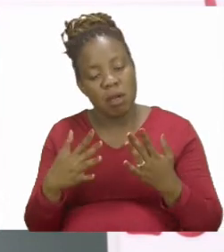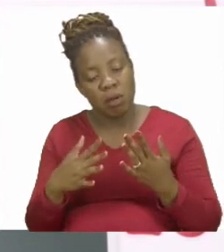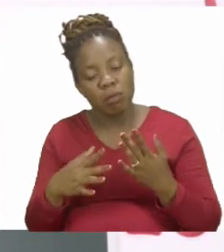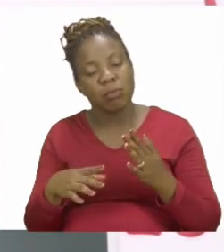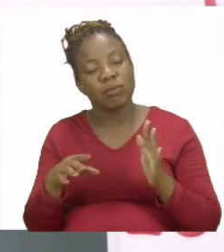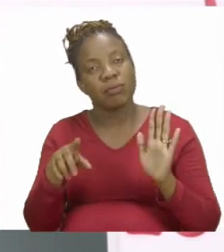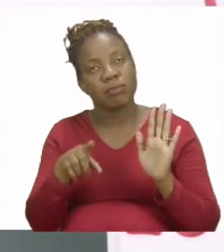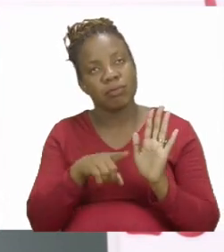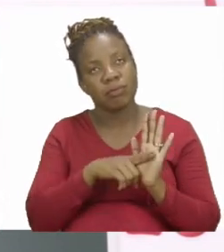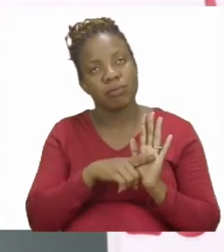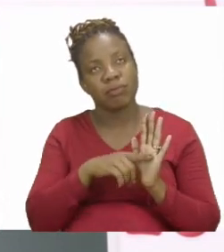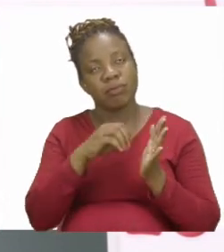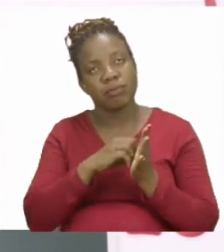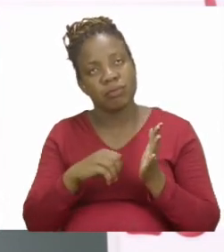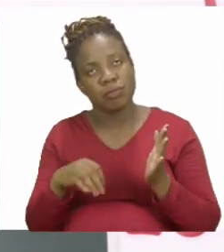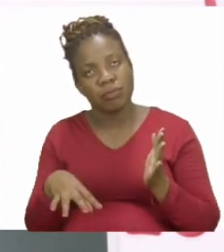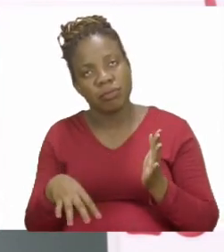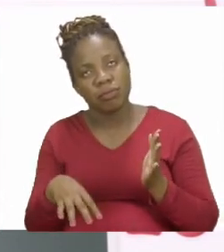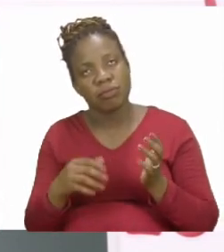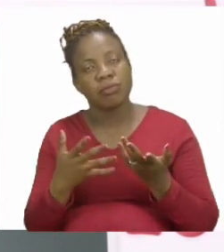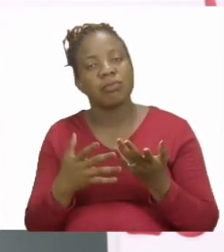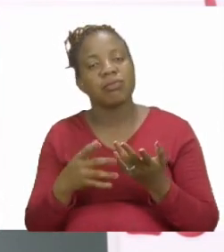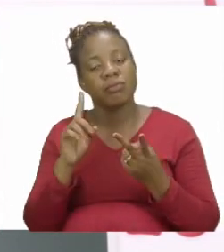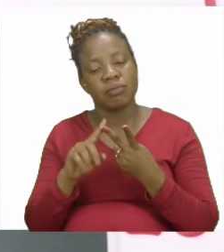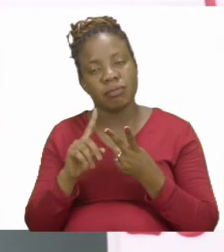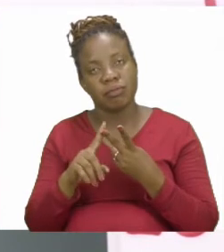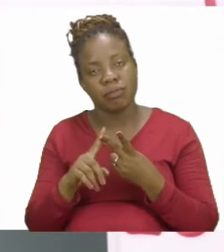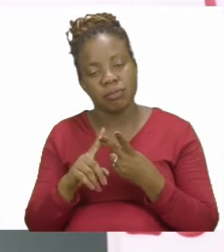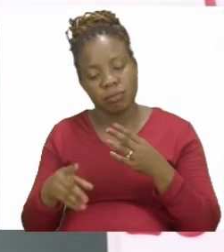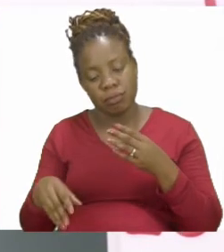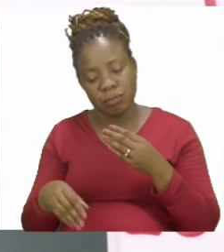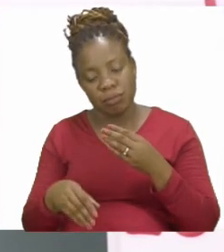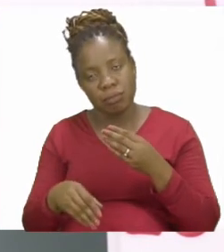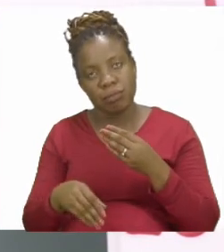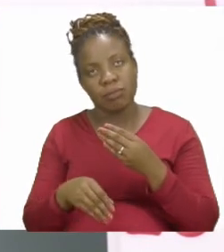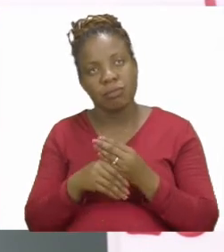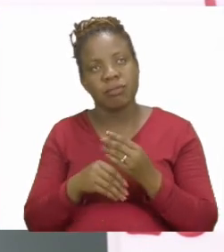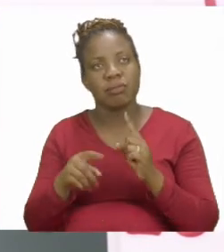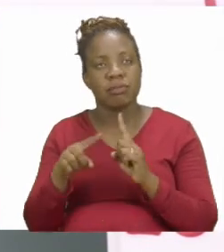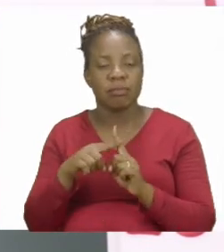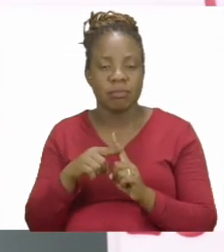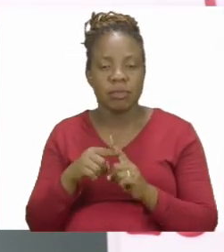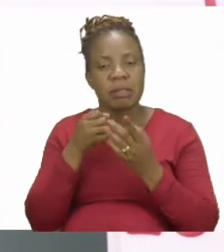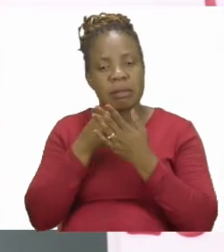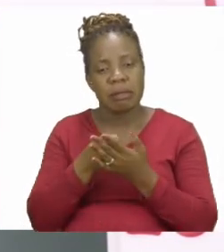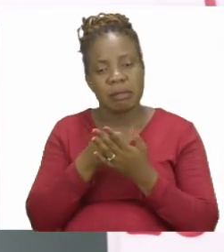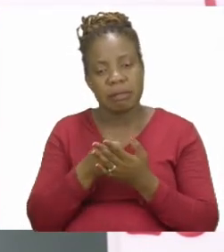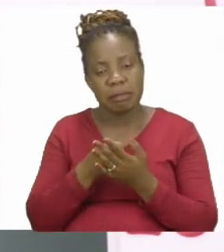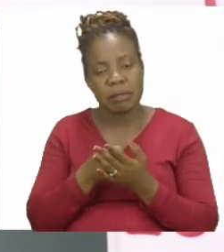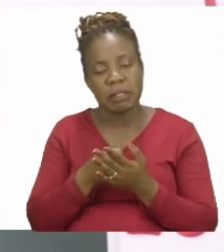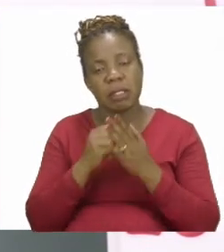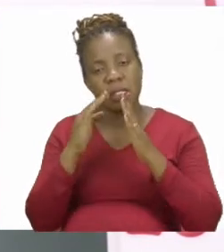Remember, boys and girls, I want you to try and do these sums on your own. But if you have a problem, you can always ask